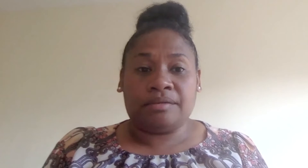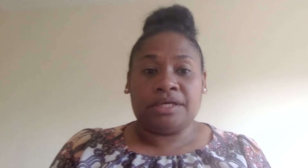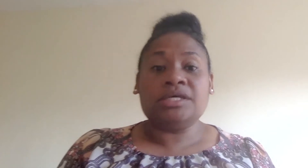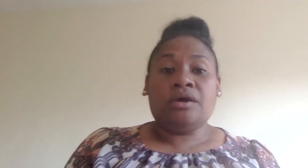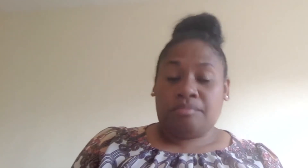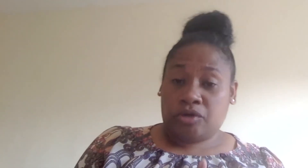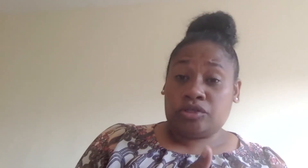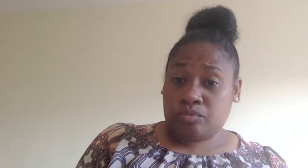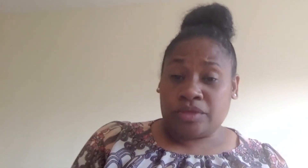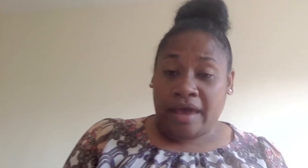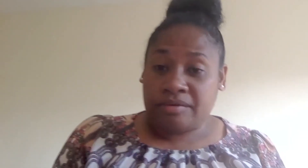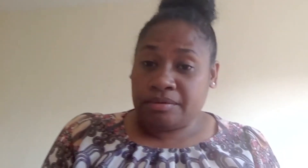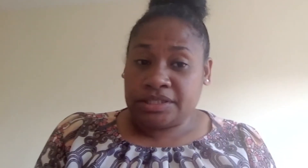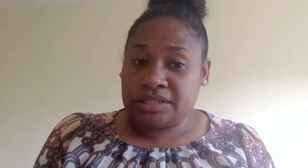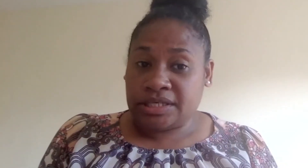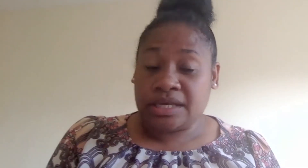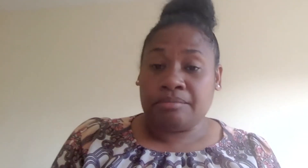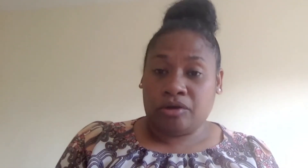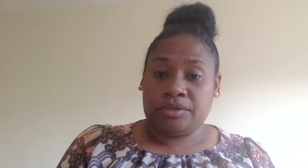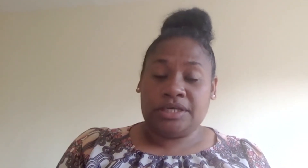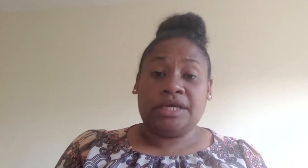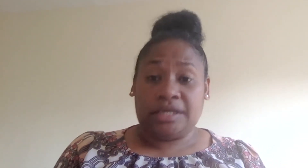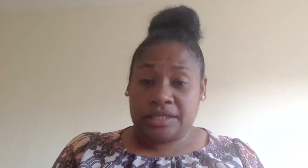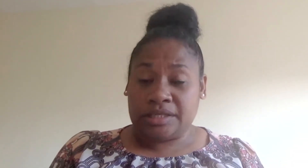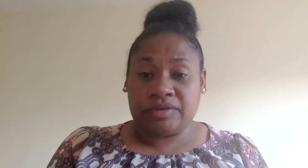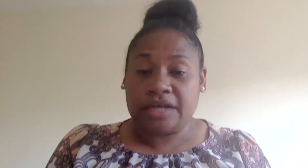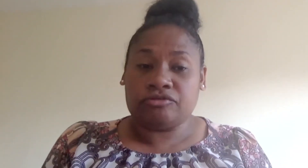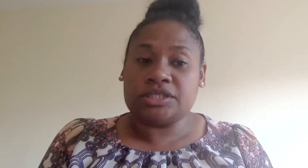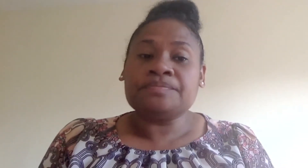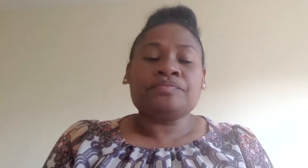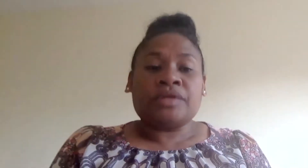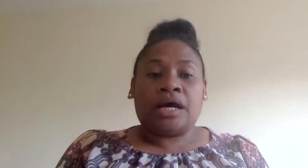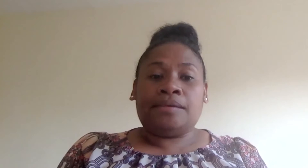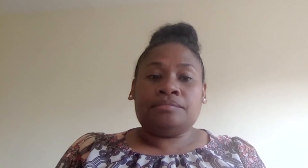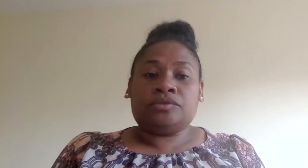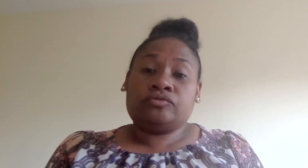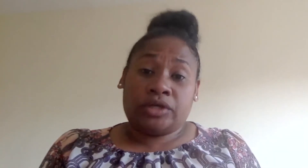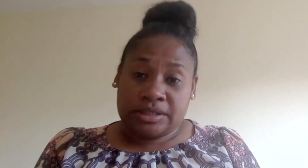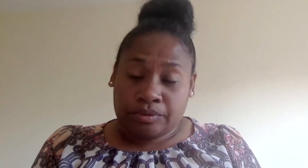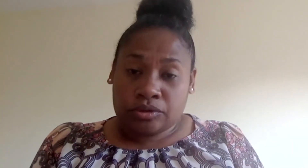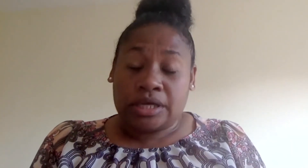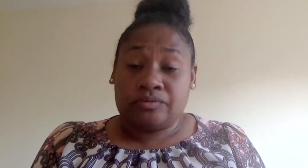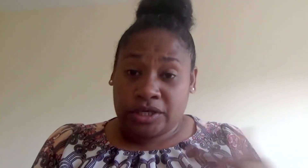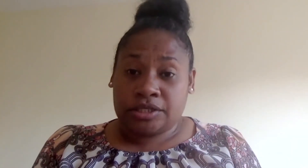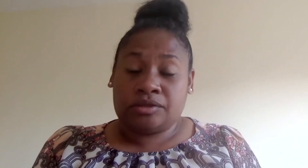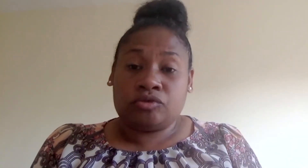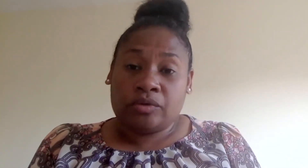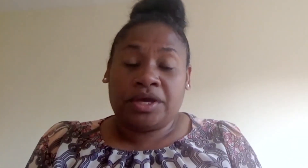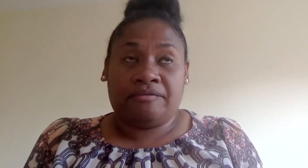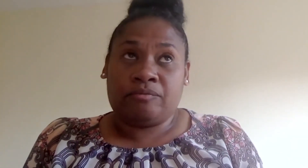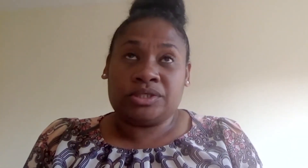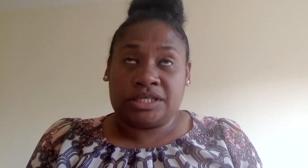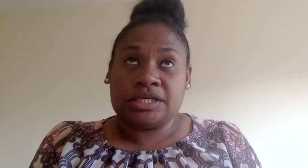in parliament because they have implemented TSM globally and in different countries. For example, if we can